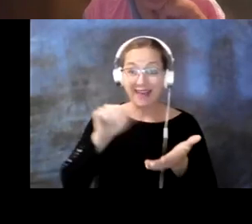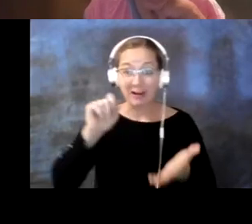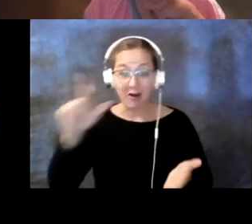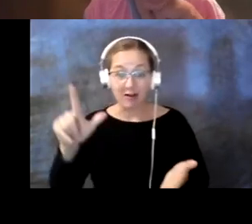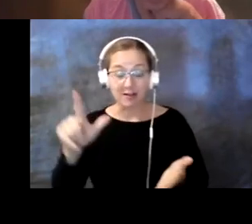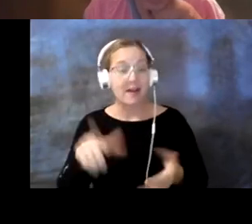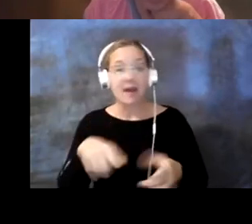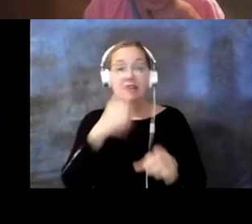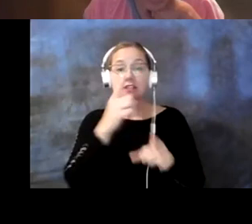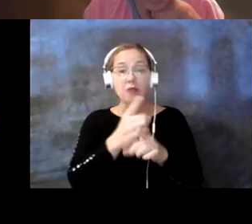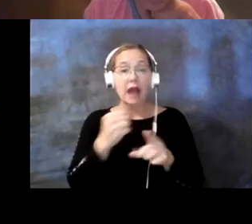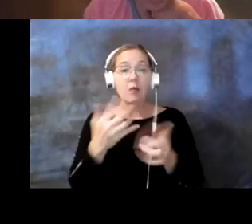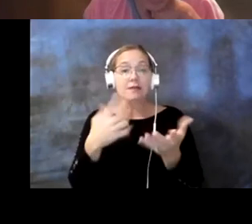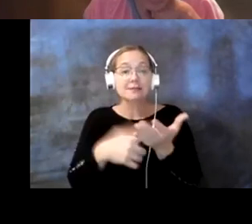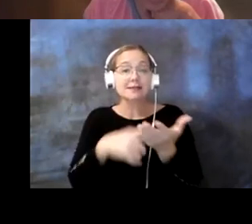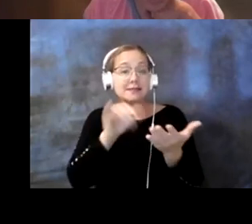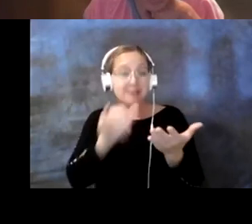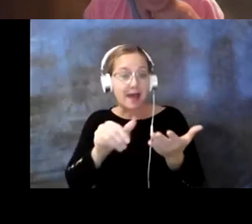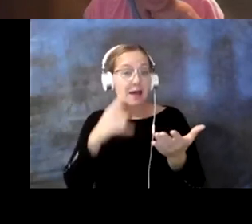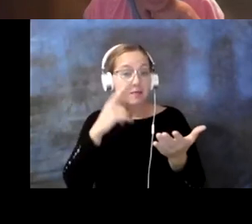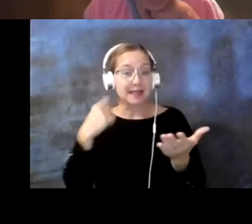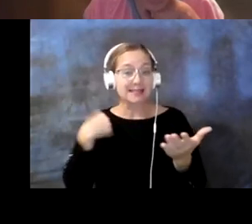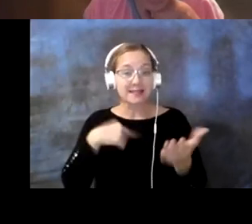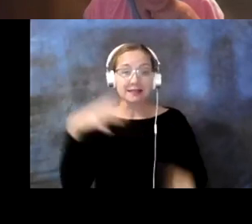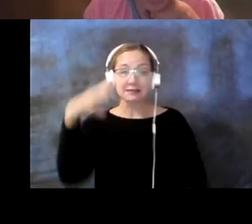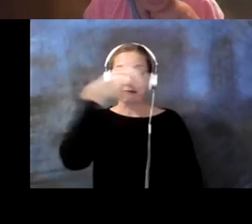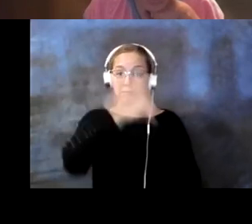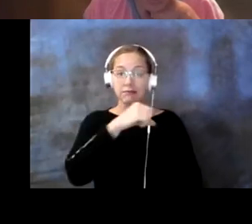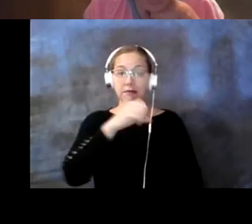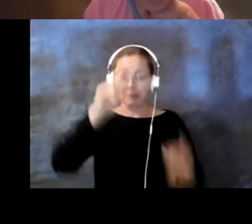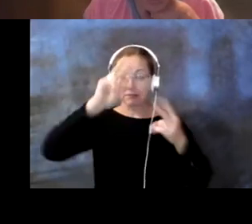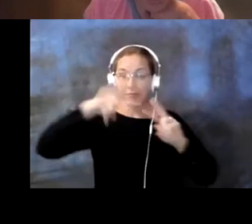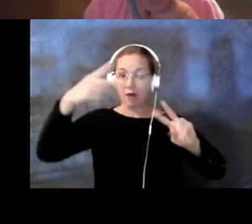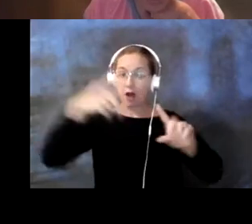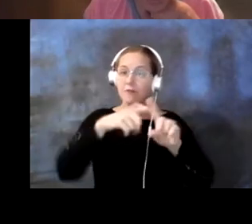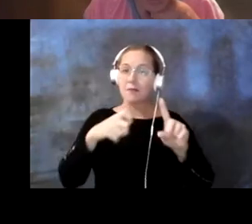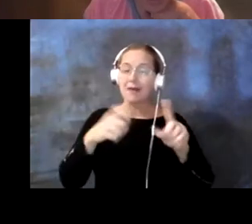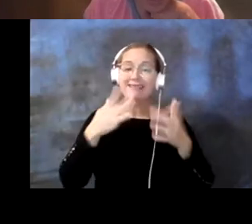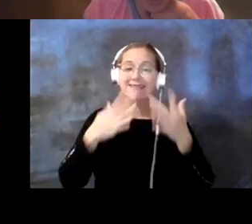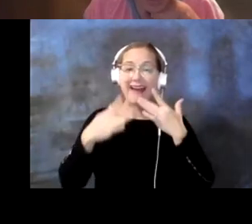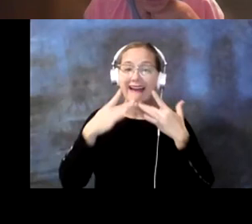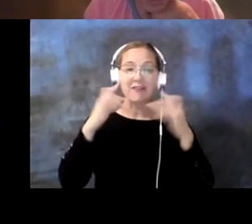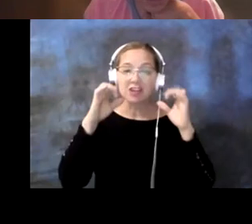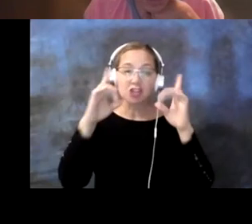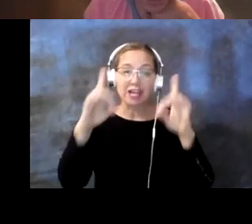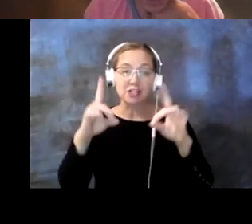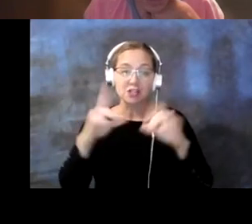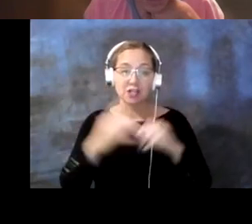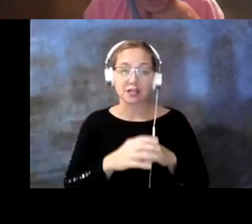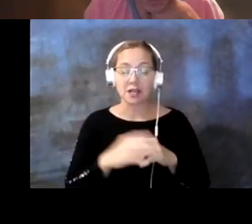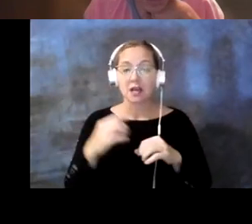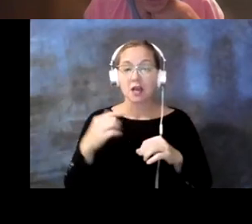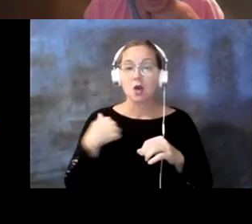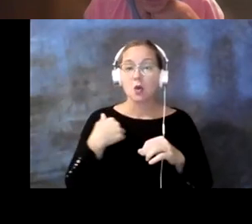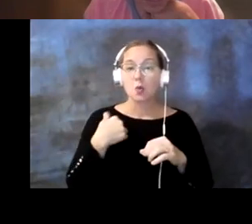of education. And when we're in school, we get very little, if any, accurate sex